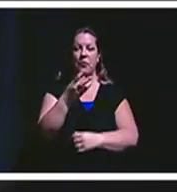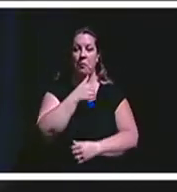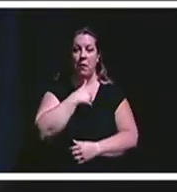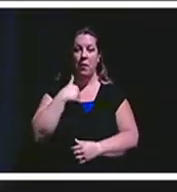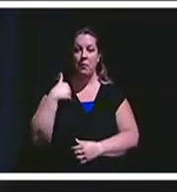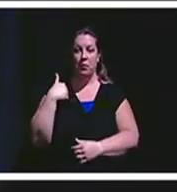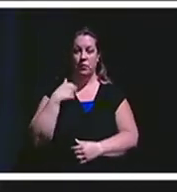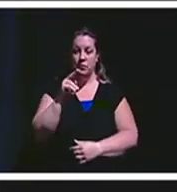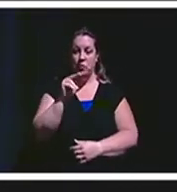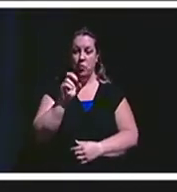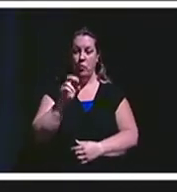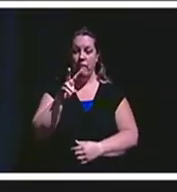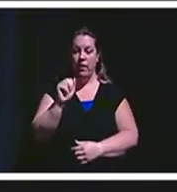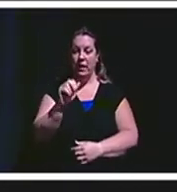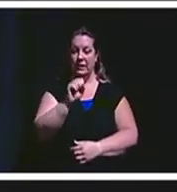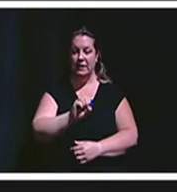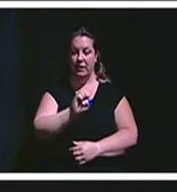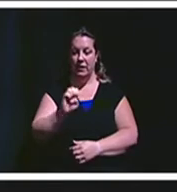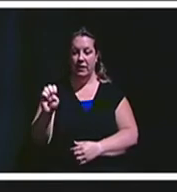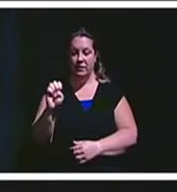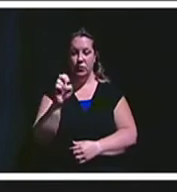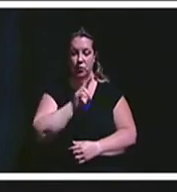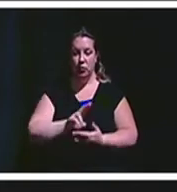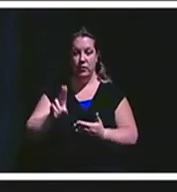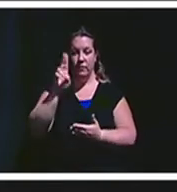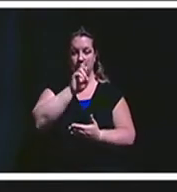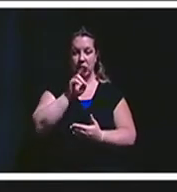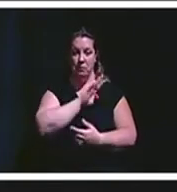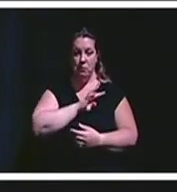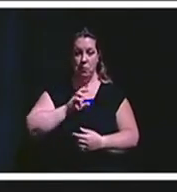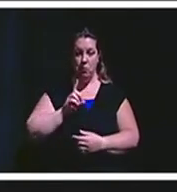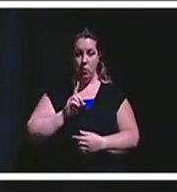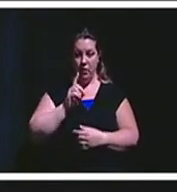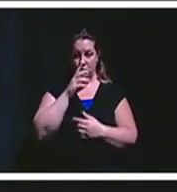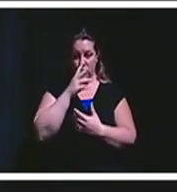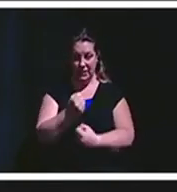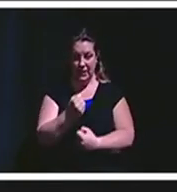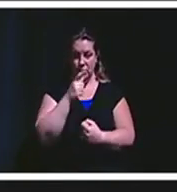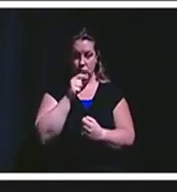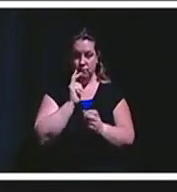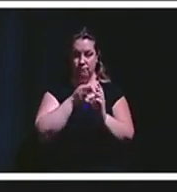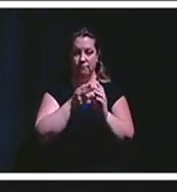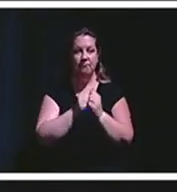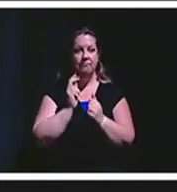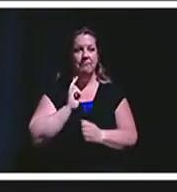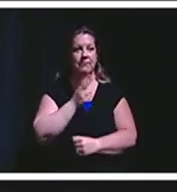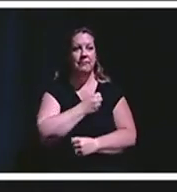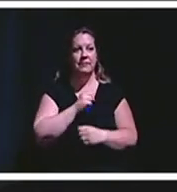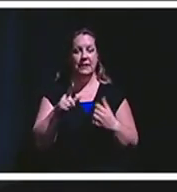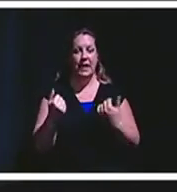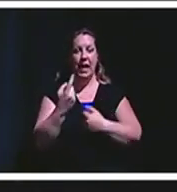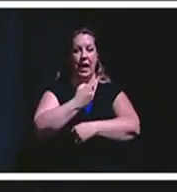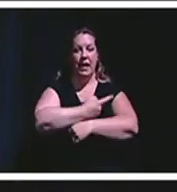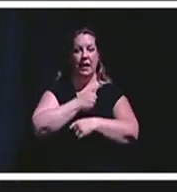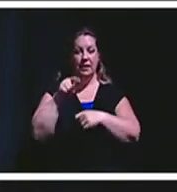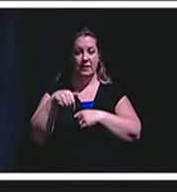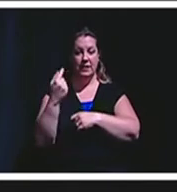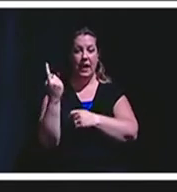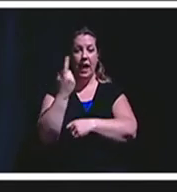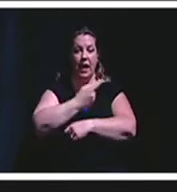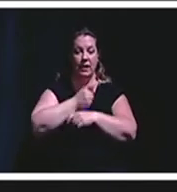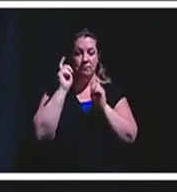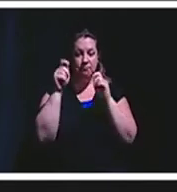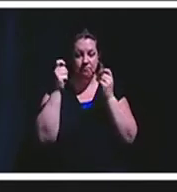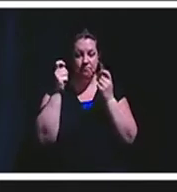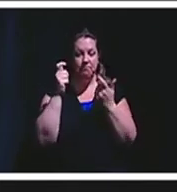Nova Southeastern University Board of Trustees who are with us today. Today's Grand Marshal,